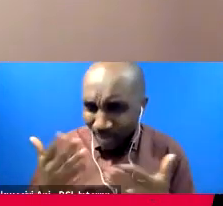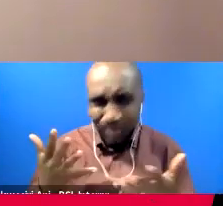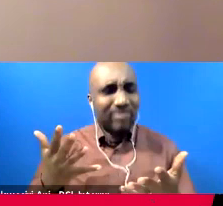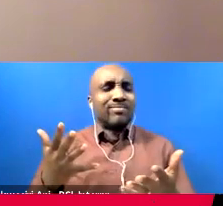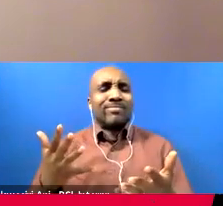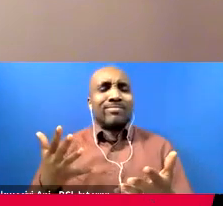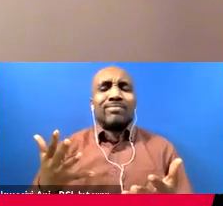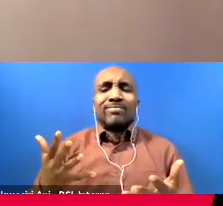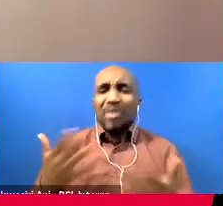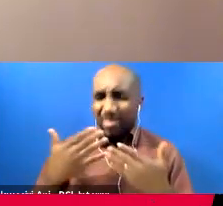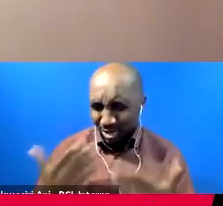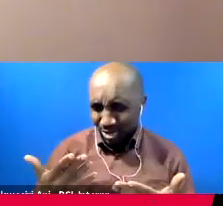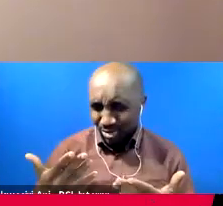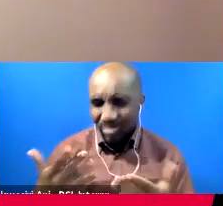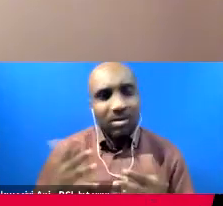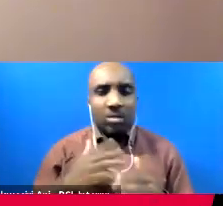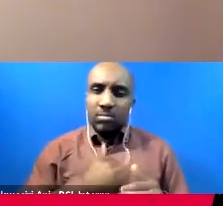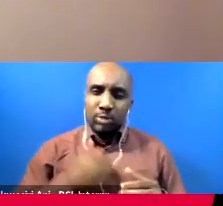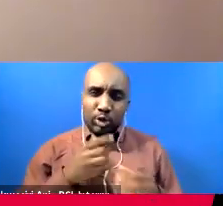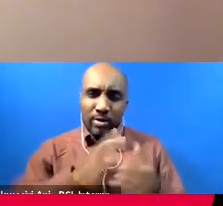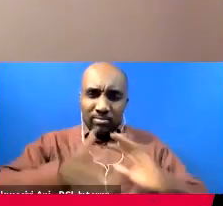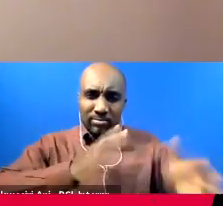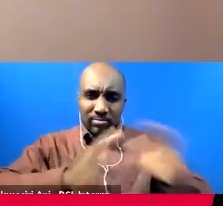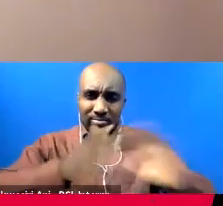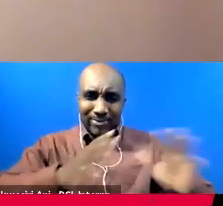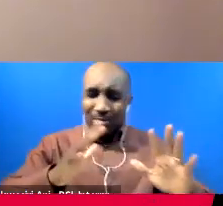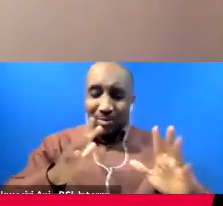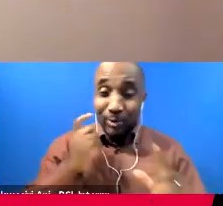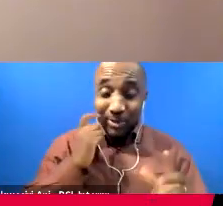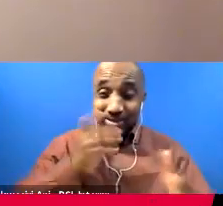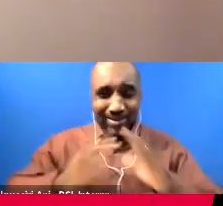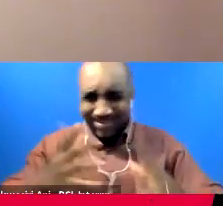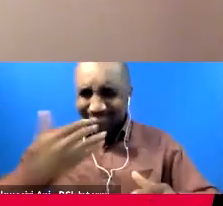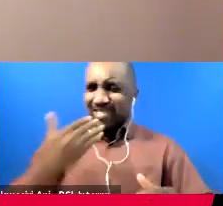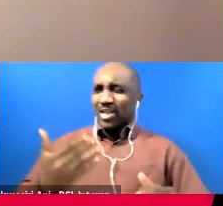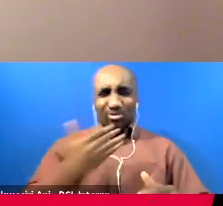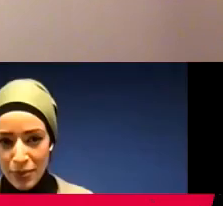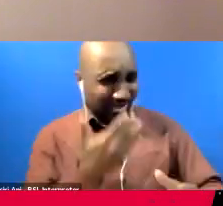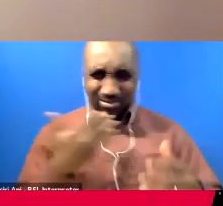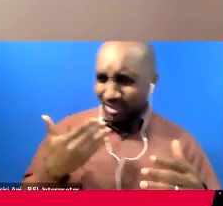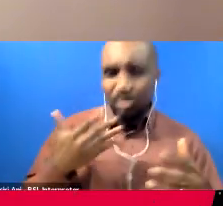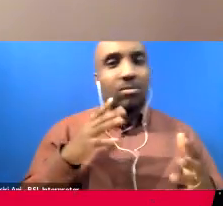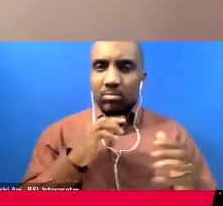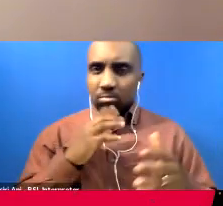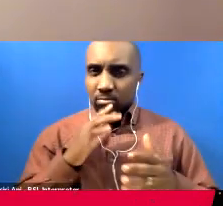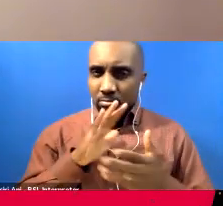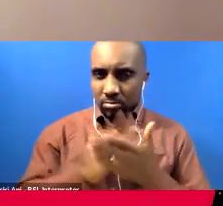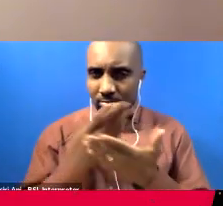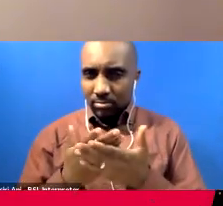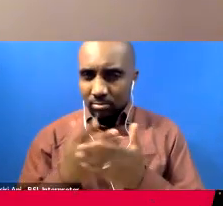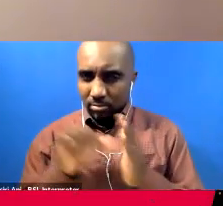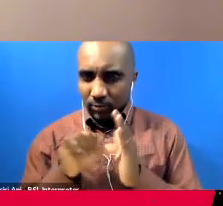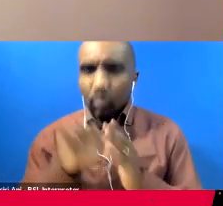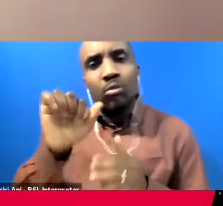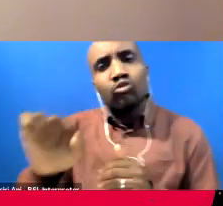I don't have the words. Sorry, BSL interpreters. This is probably not very easy to interpret. But no, I mean, I think you're entirely